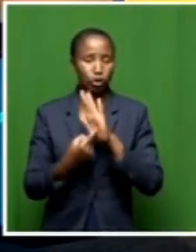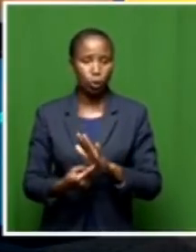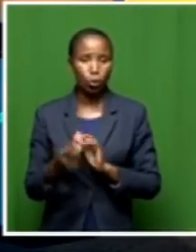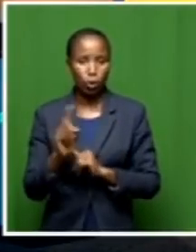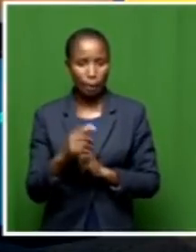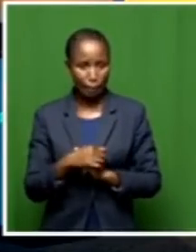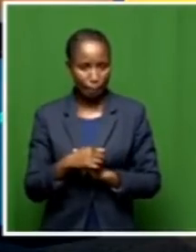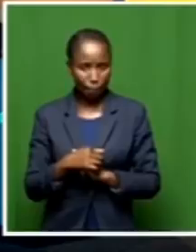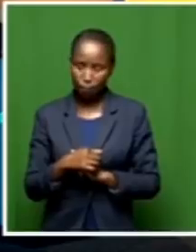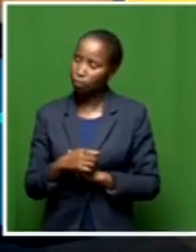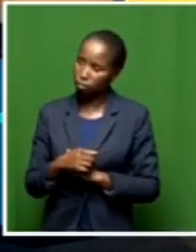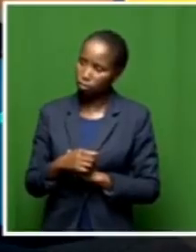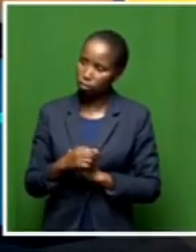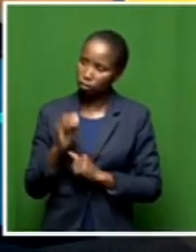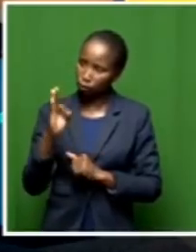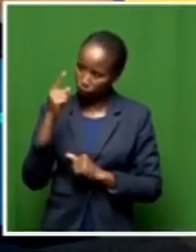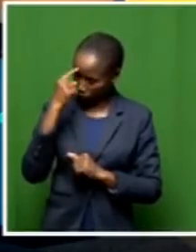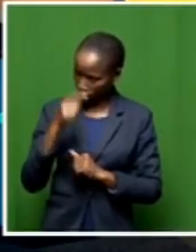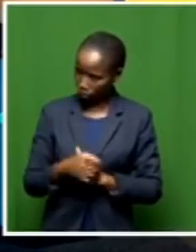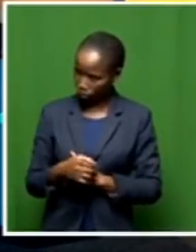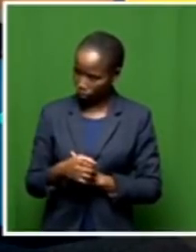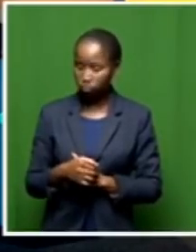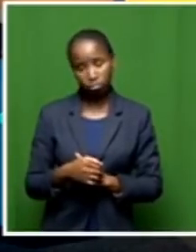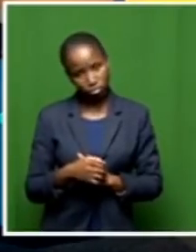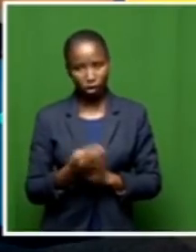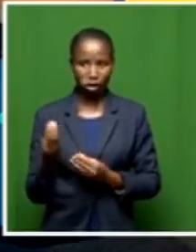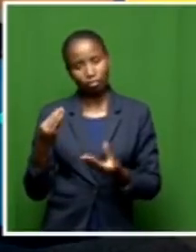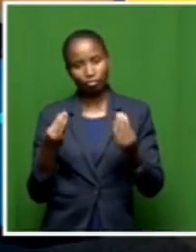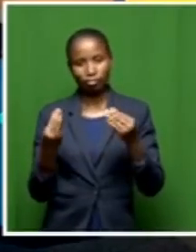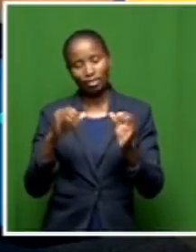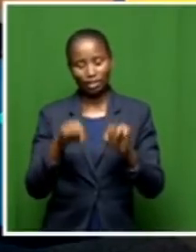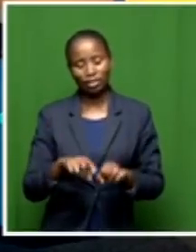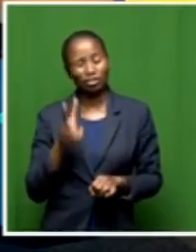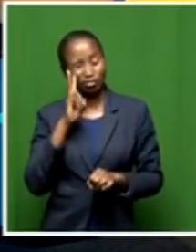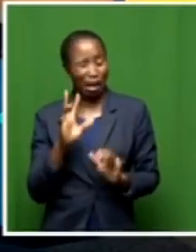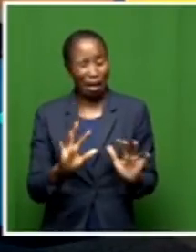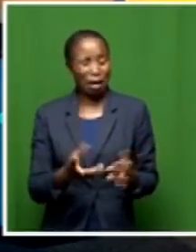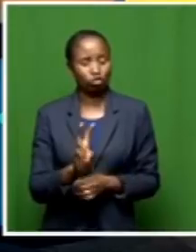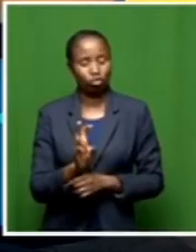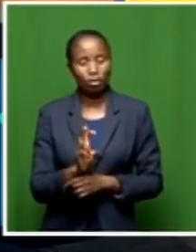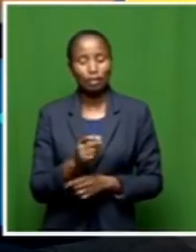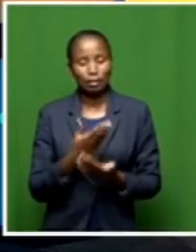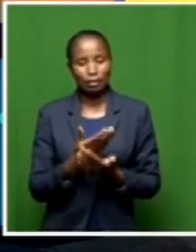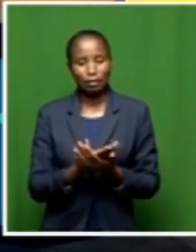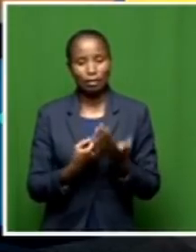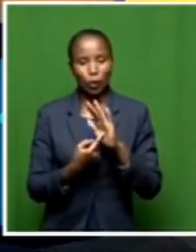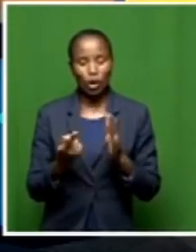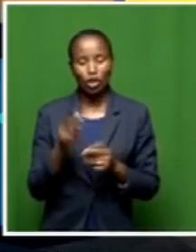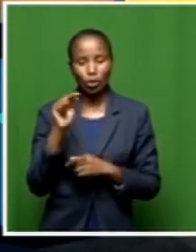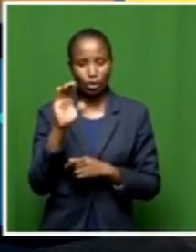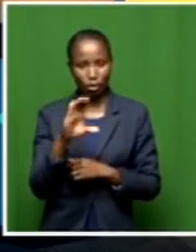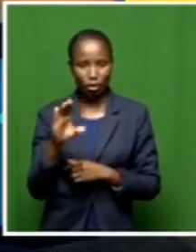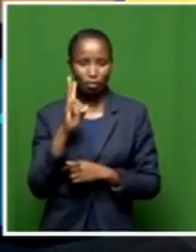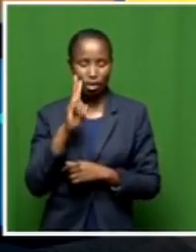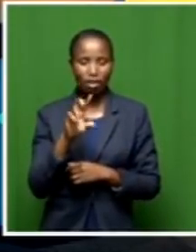were, to what it's looking like. So you have in the Northern Cape 728